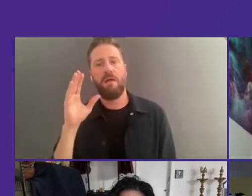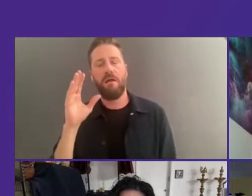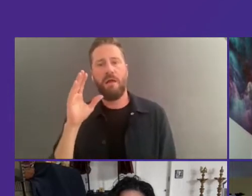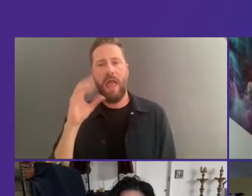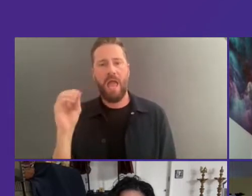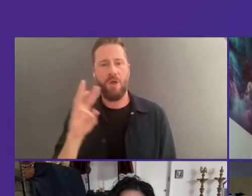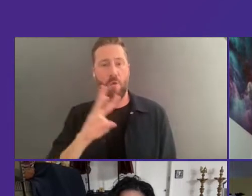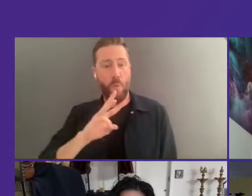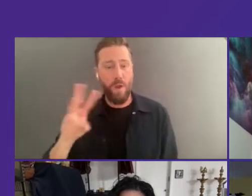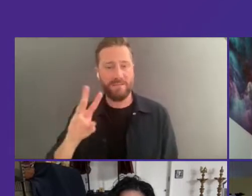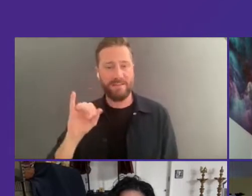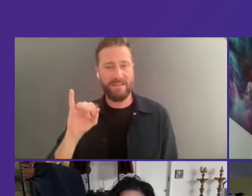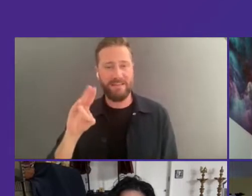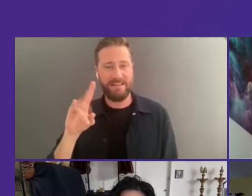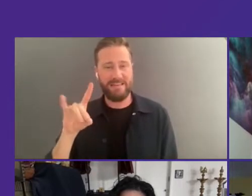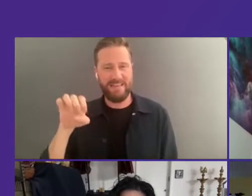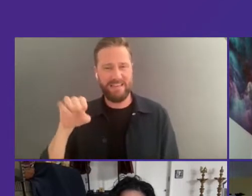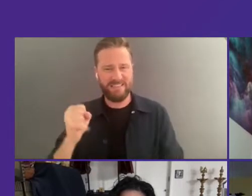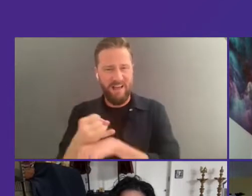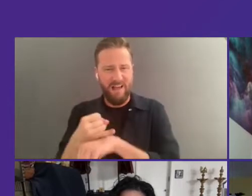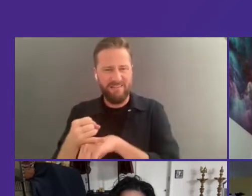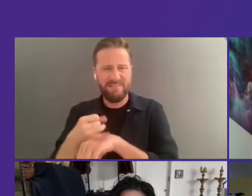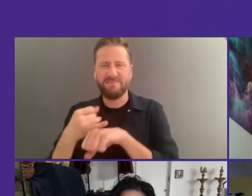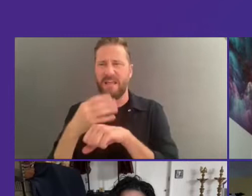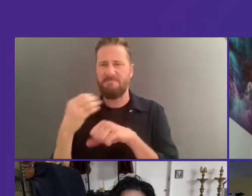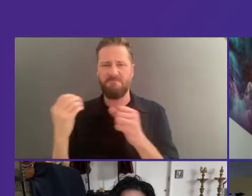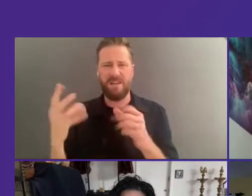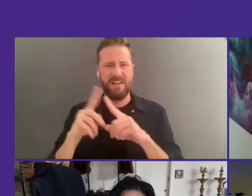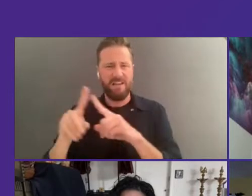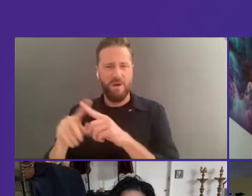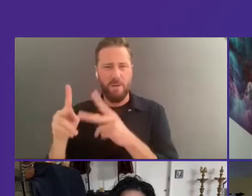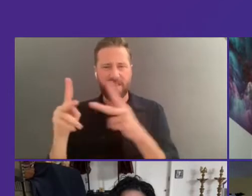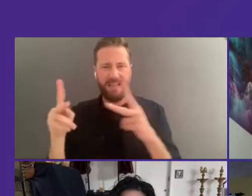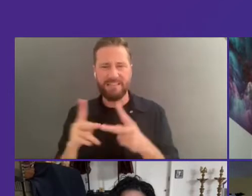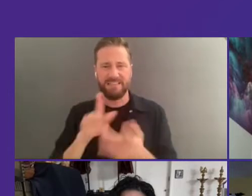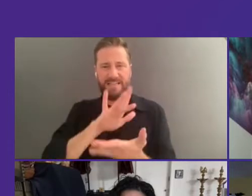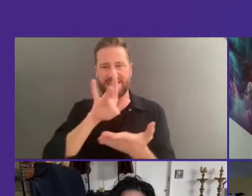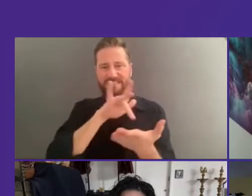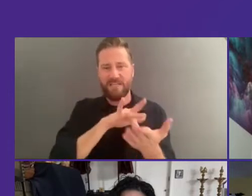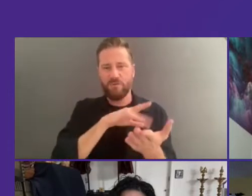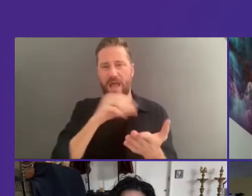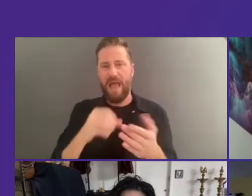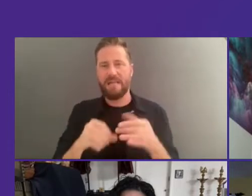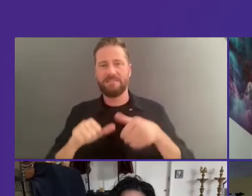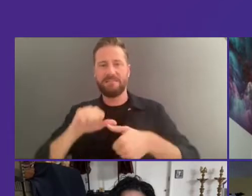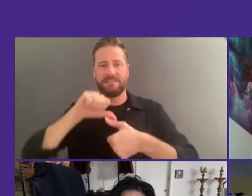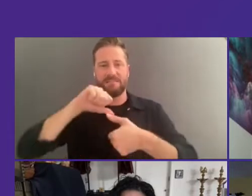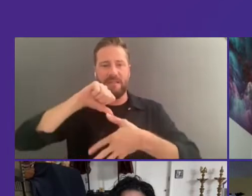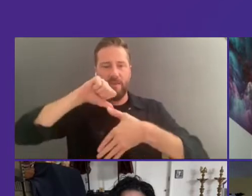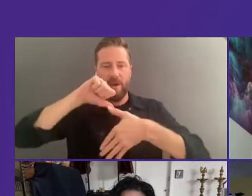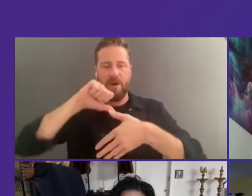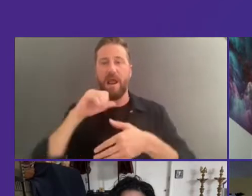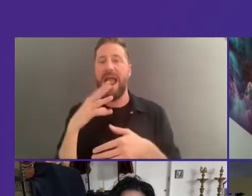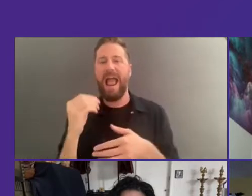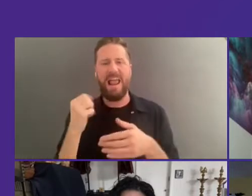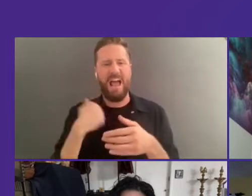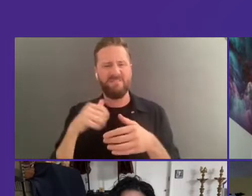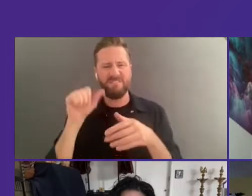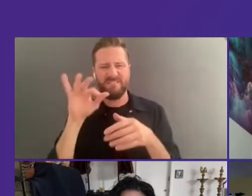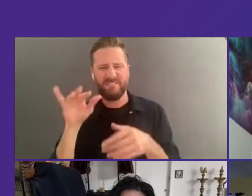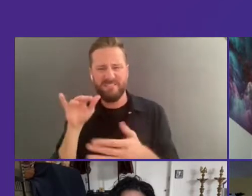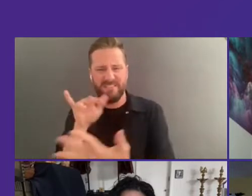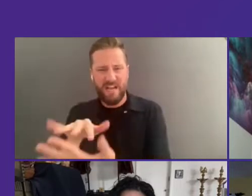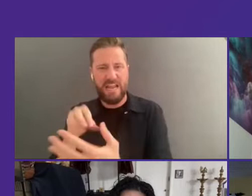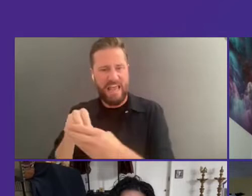the West Indies. I've studied in other places in Central and South America, and I've studied in Africa.